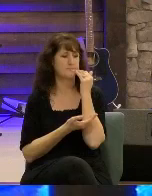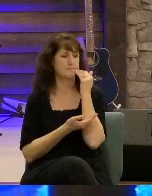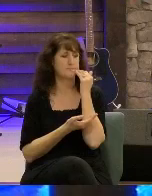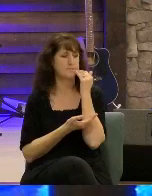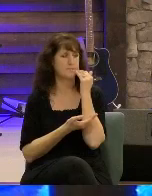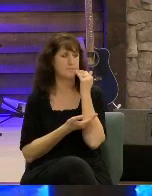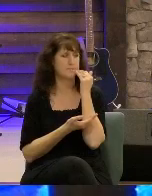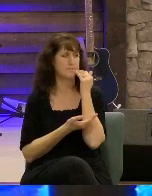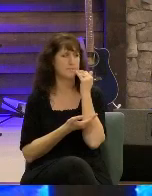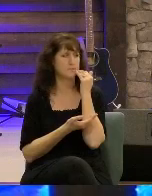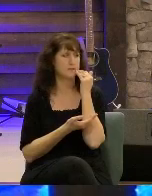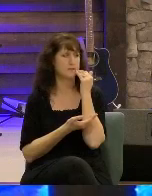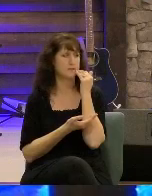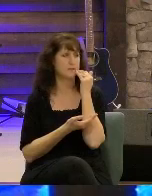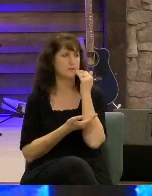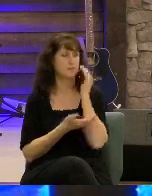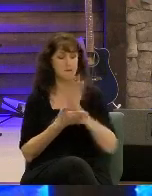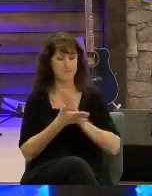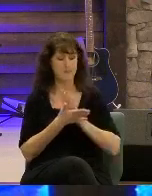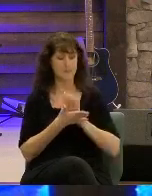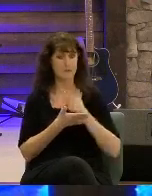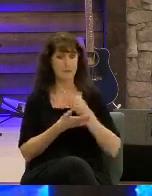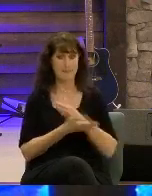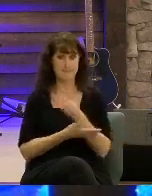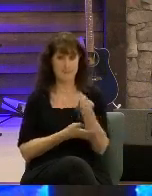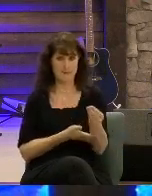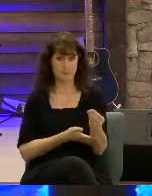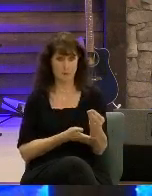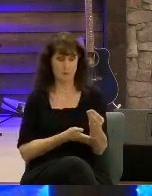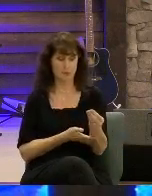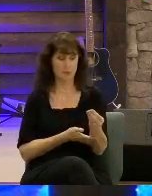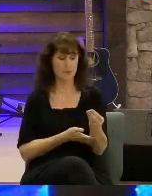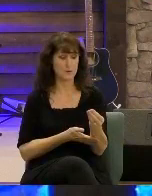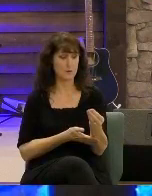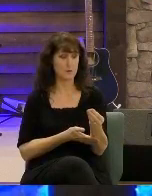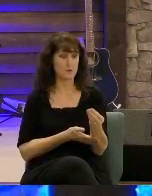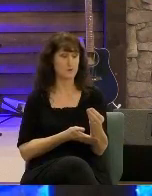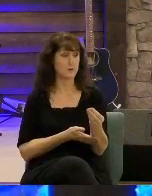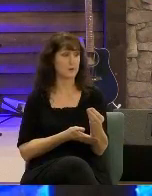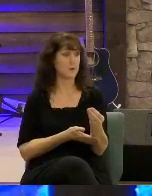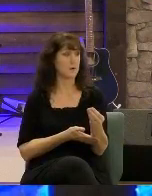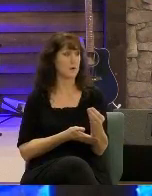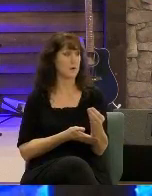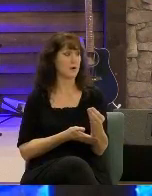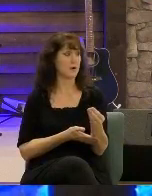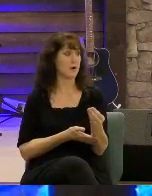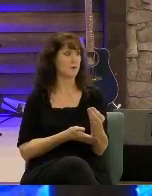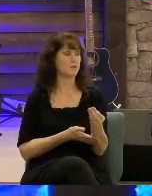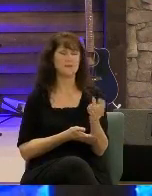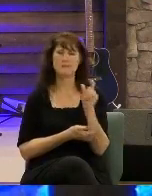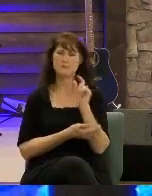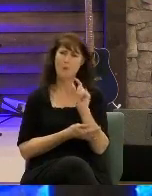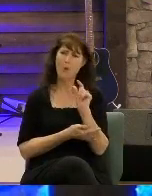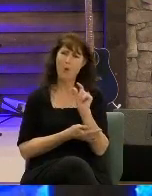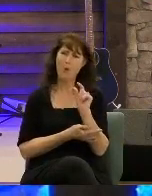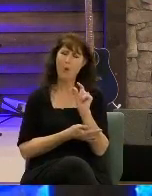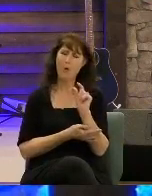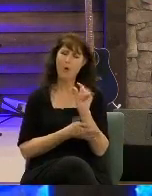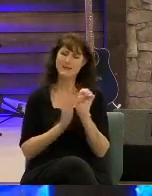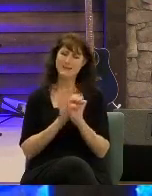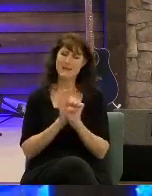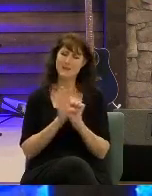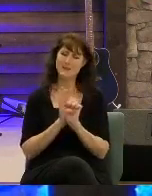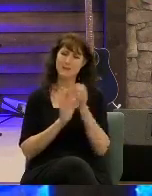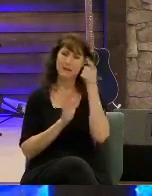The notes that I gave you, whether you got them on the way in or you get them on the way out, is just a small sampling of who